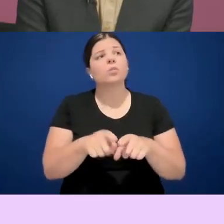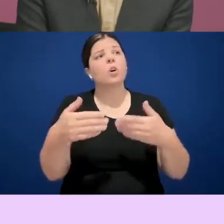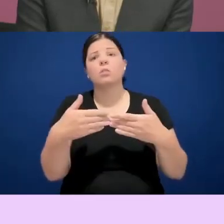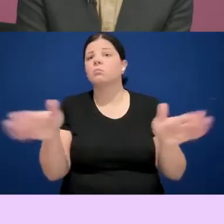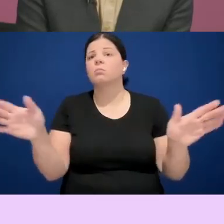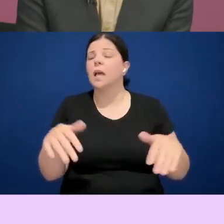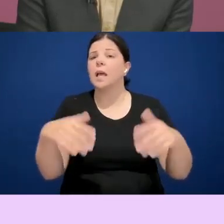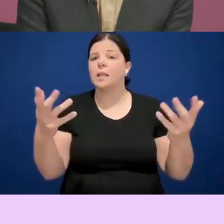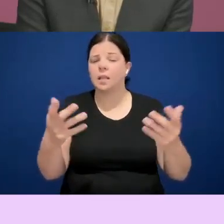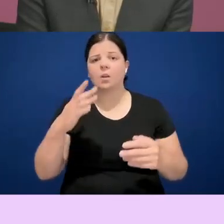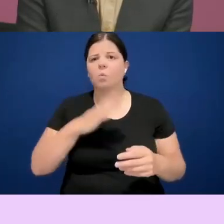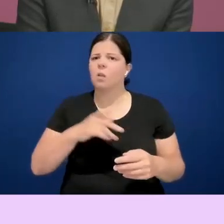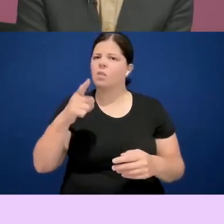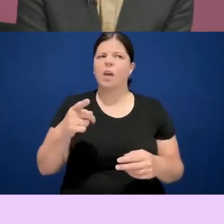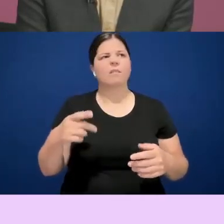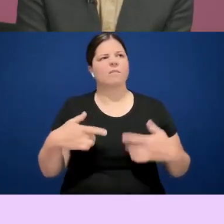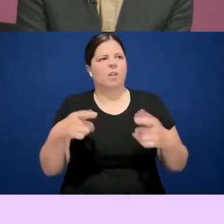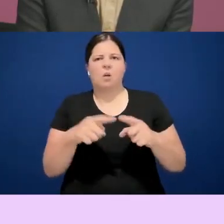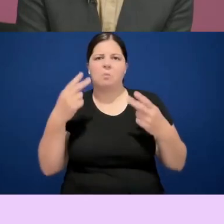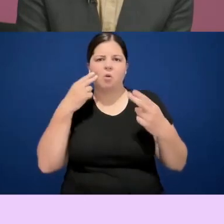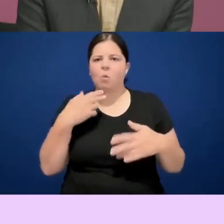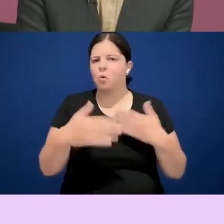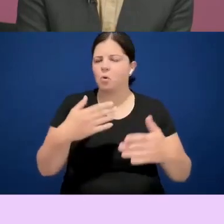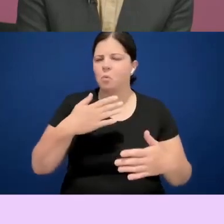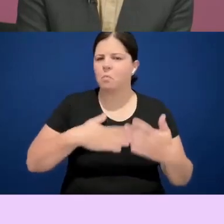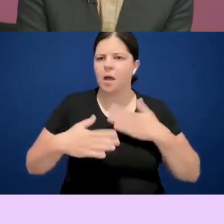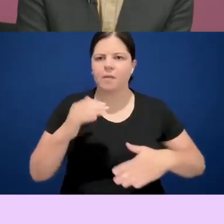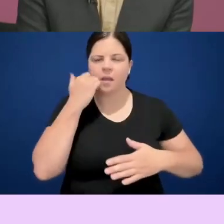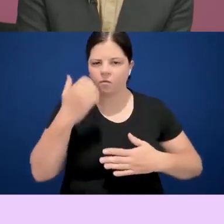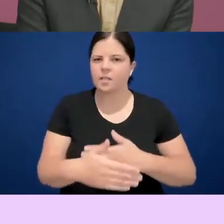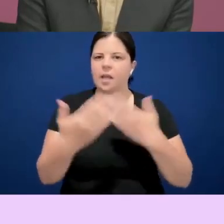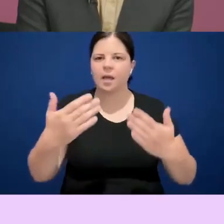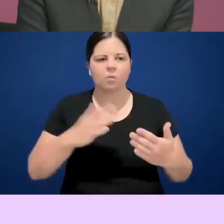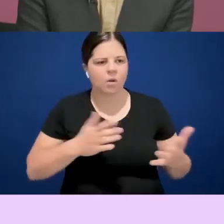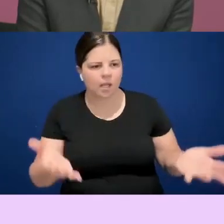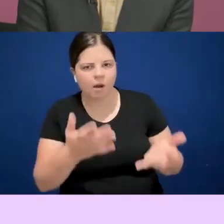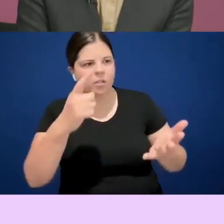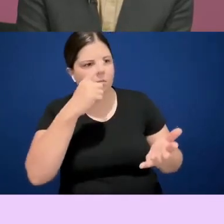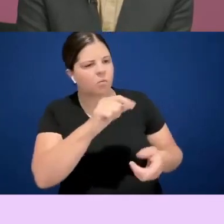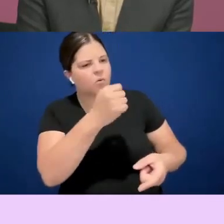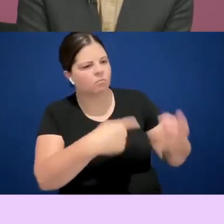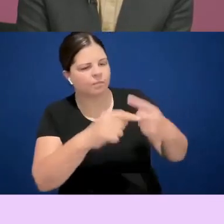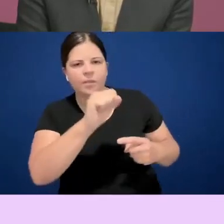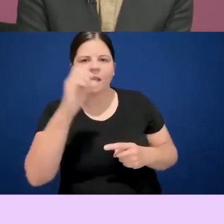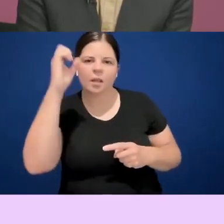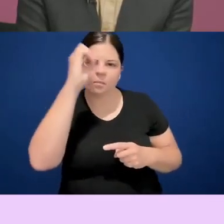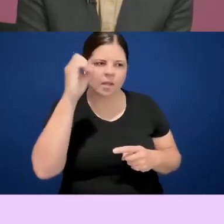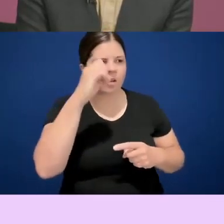behaviour as part of everyday interactions, encouraging everyone to voice their opinions openly and